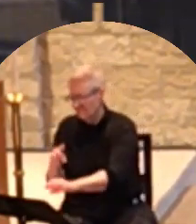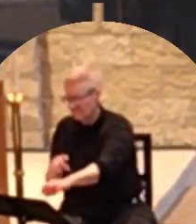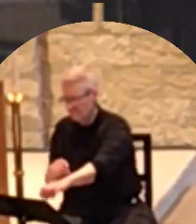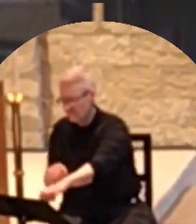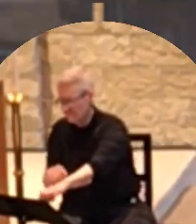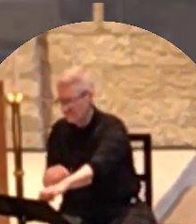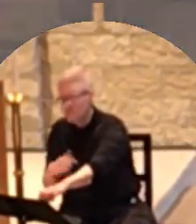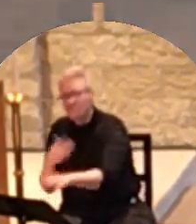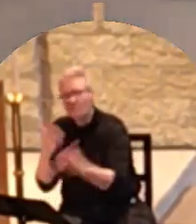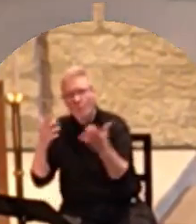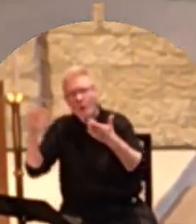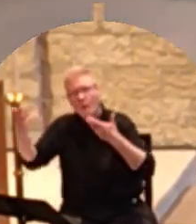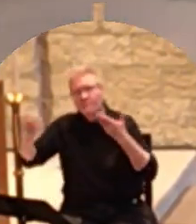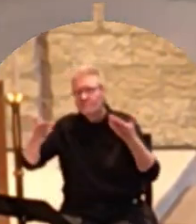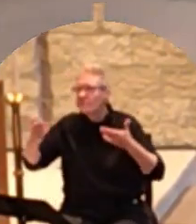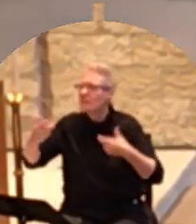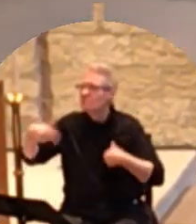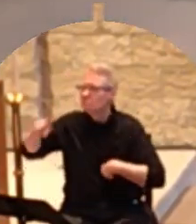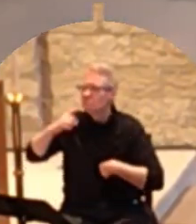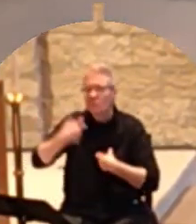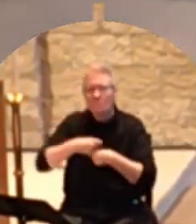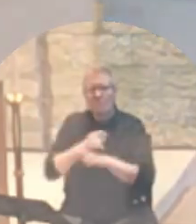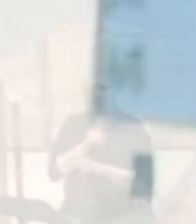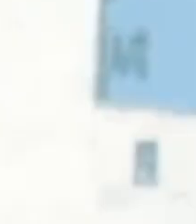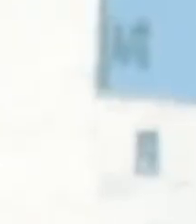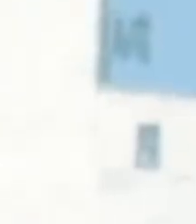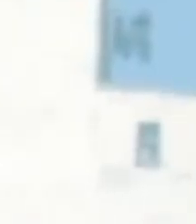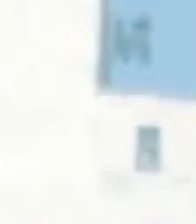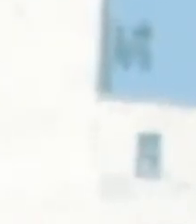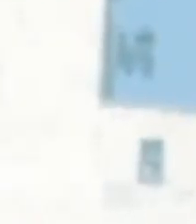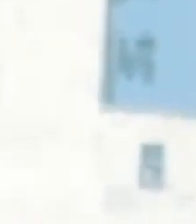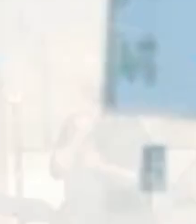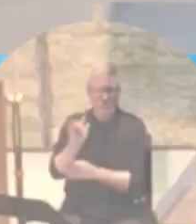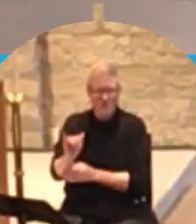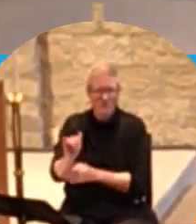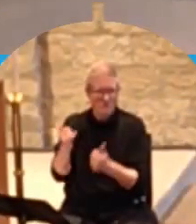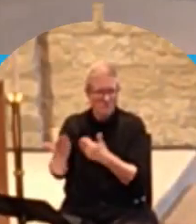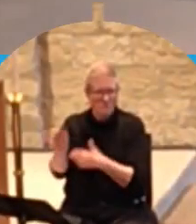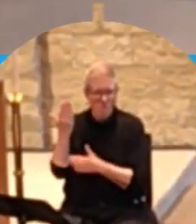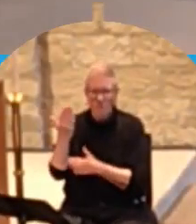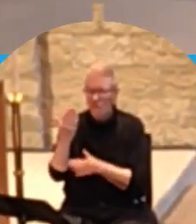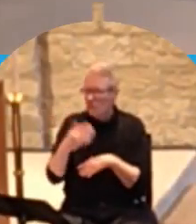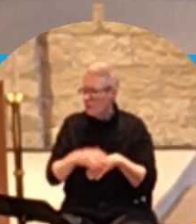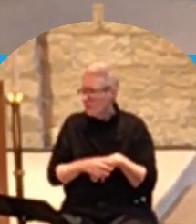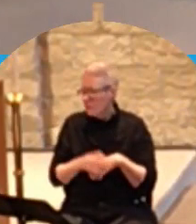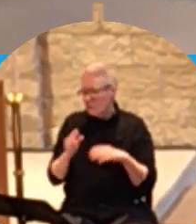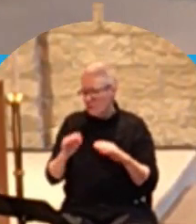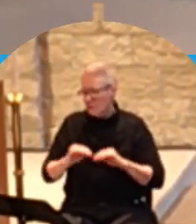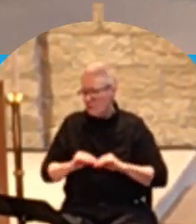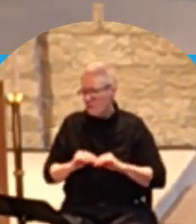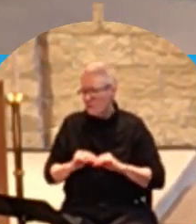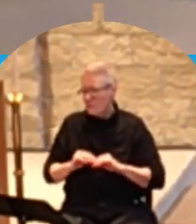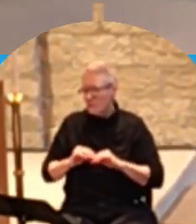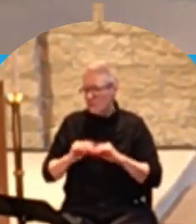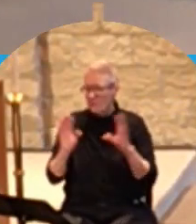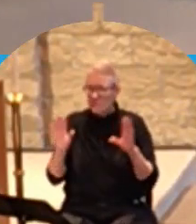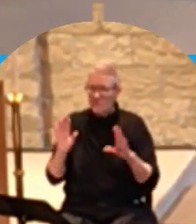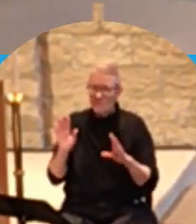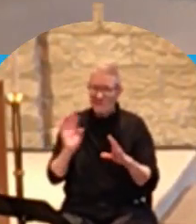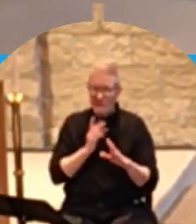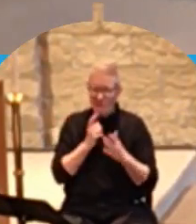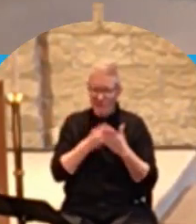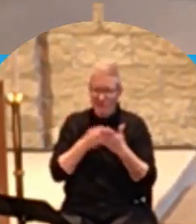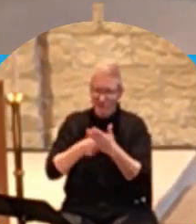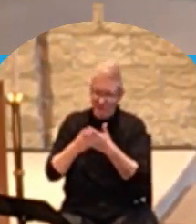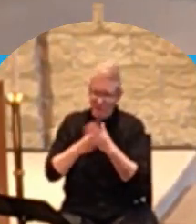I want to invite you to make a gift to Unity Minneapolis this morning. Obviously, our expenses continue just